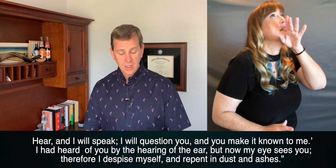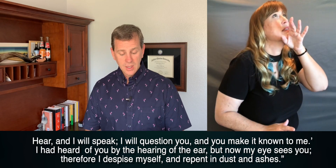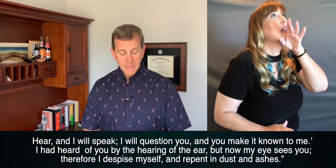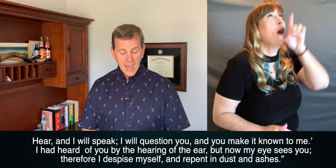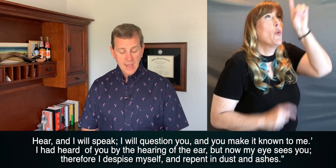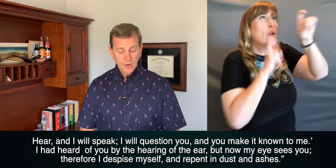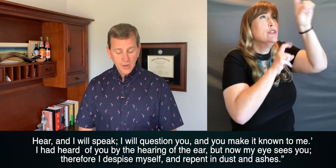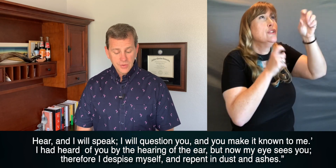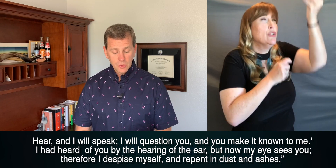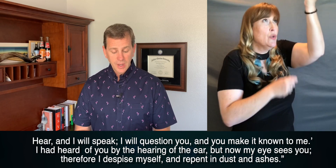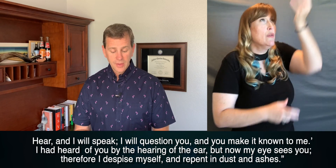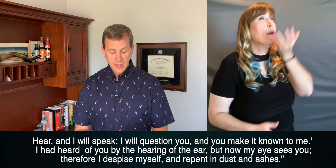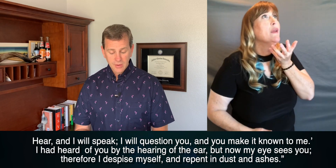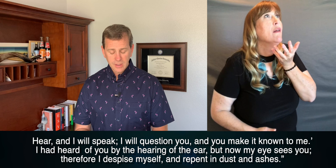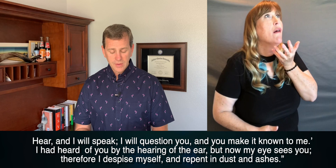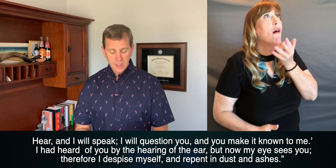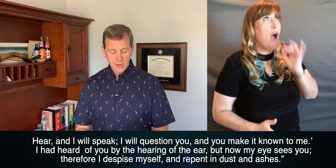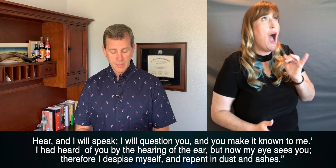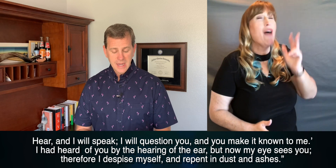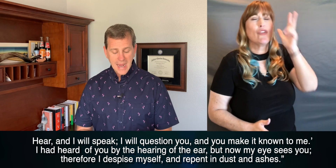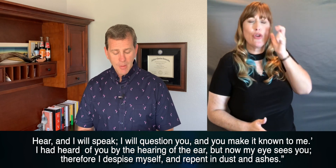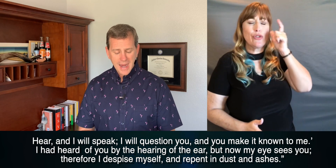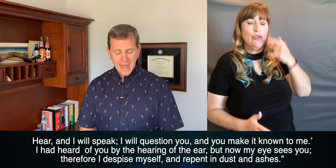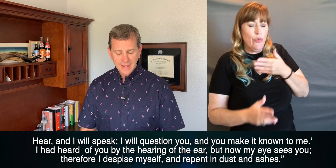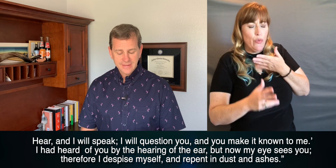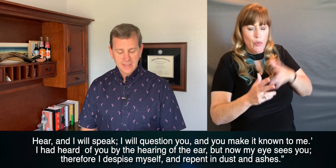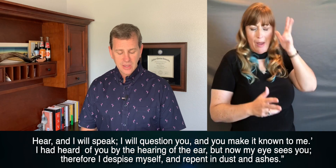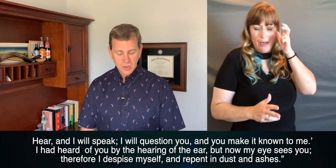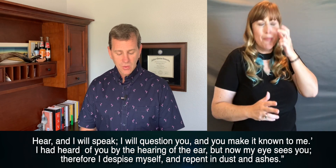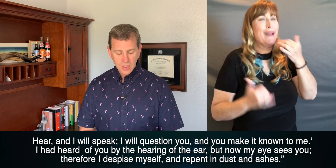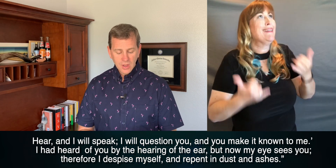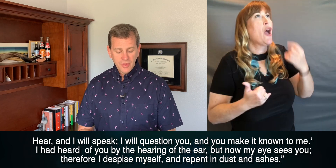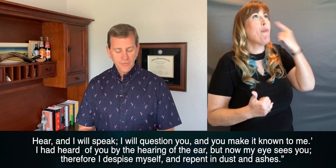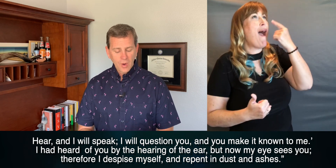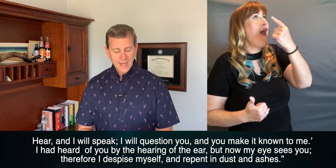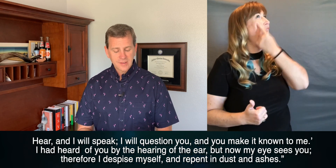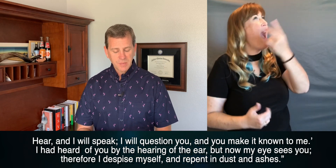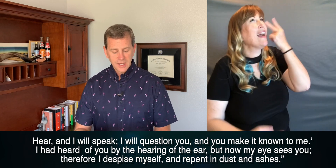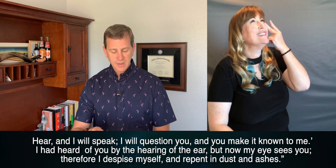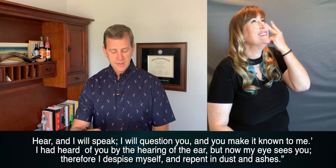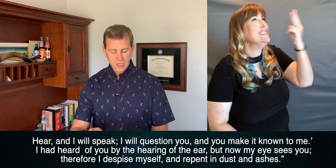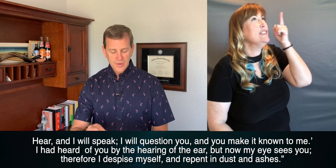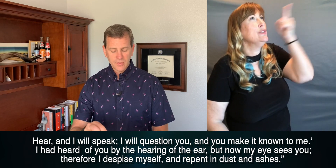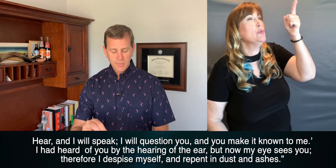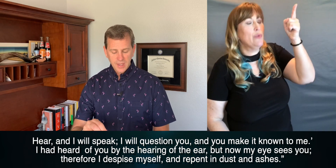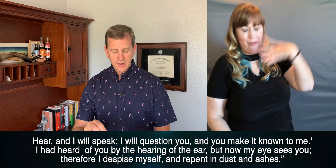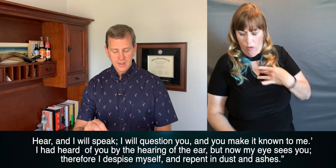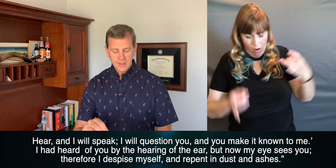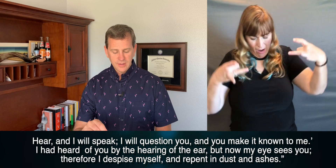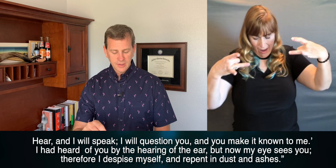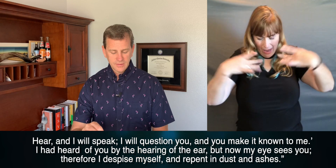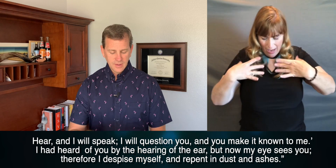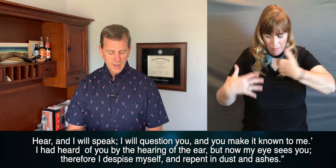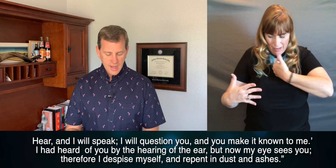to me. I have heard of you by the hearing of the ear, but now my eyes see you. Therefore, I despise myself and repent